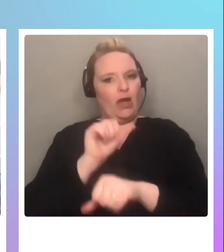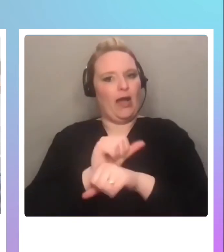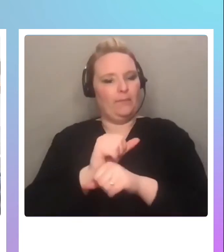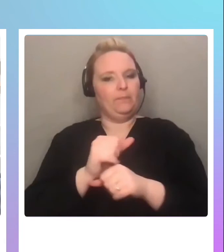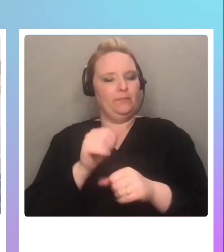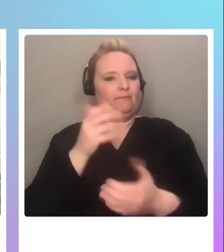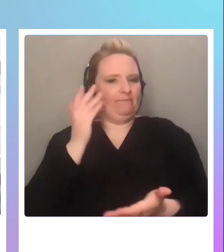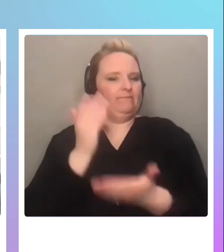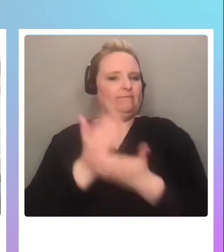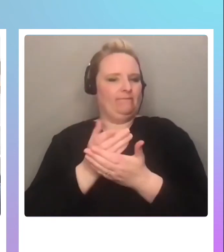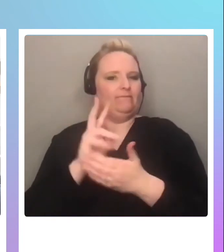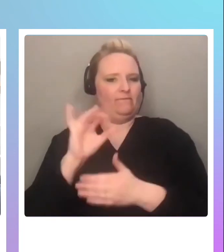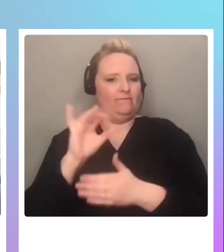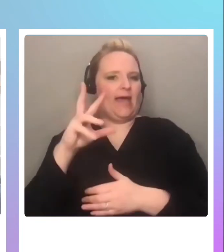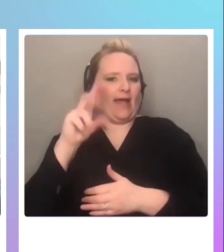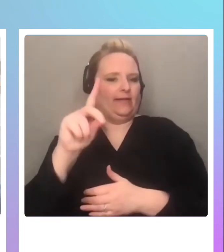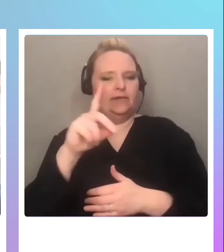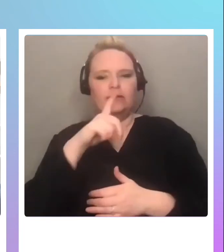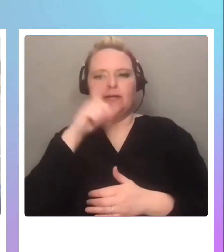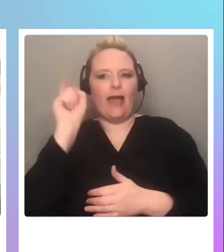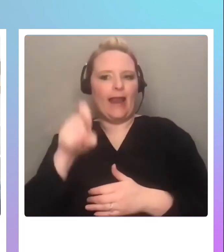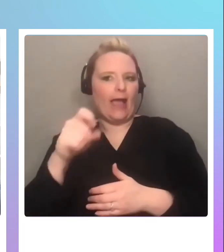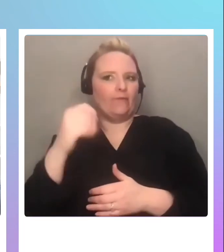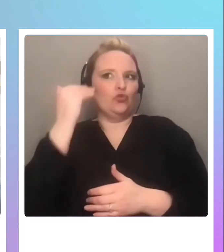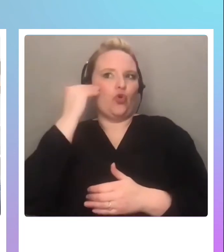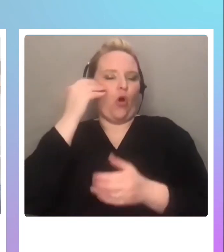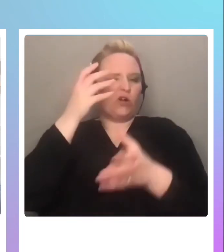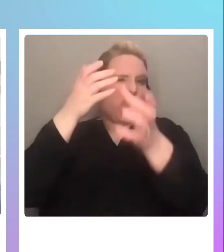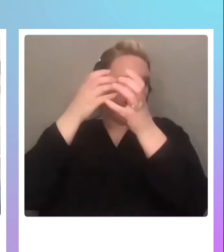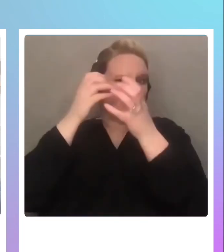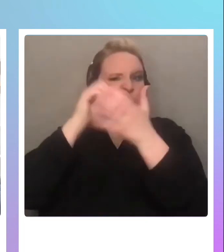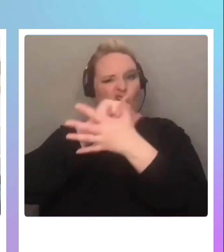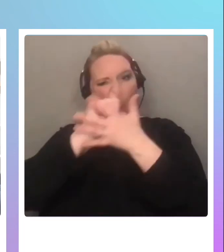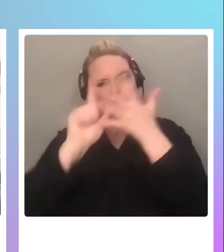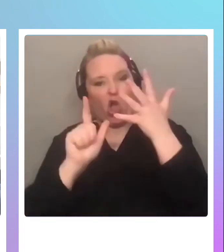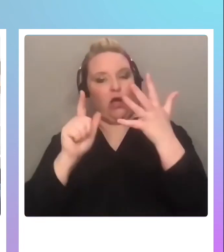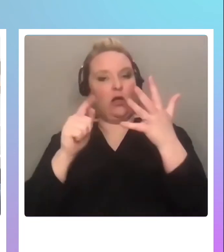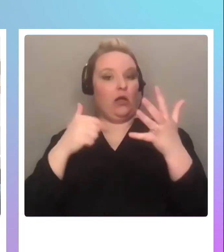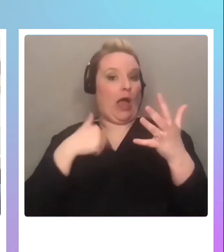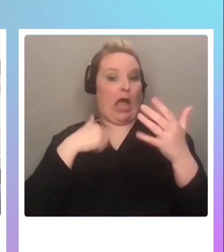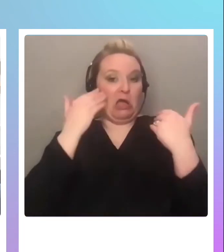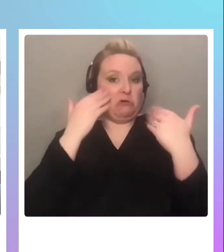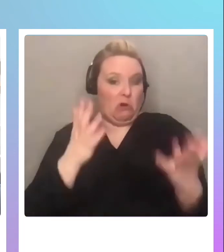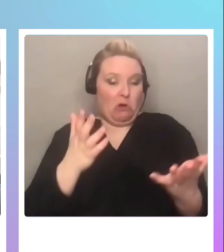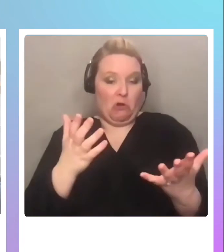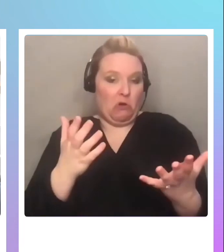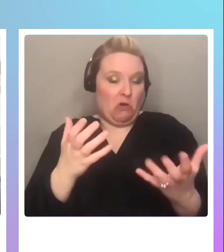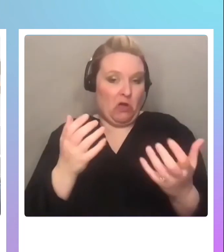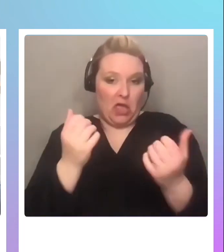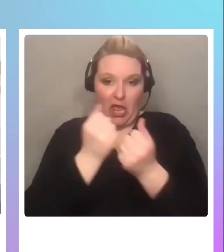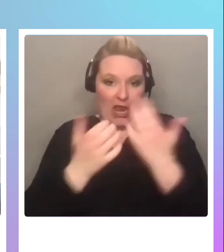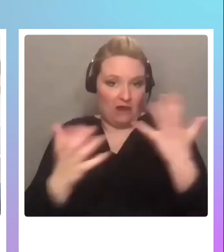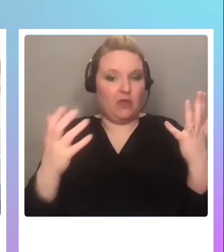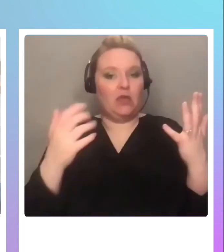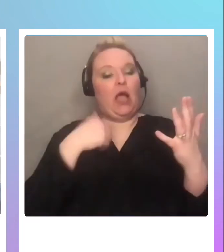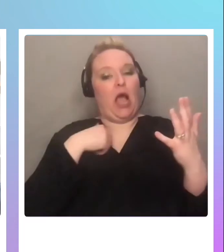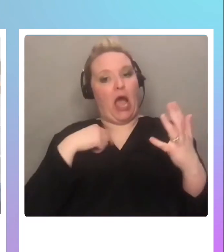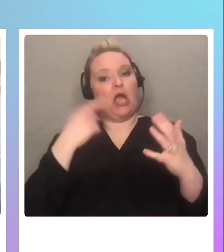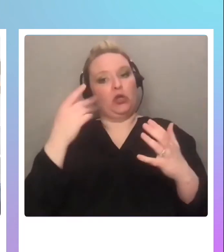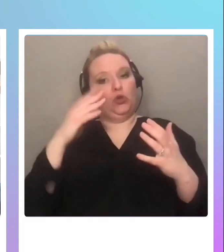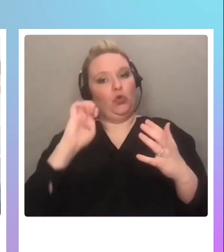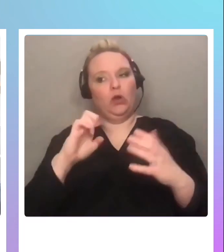valid. You don't need to have all these. I don't have all the answers. I Google a lot of stuff. When people ask me